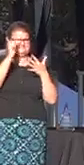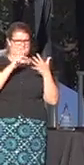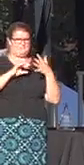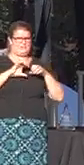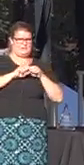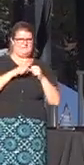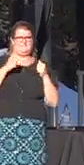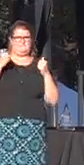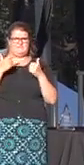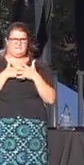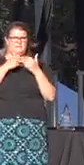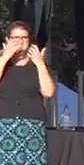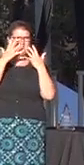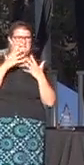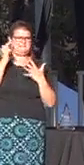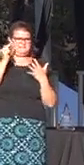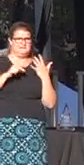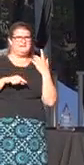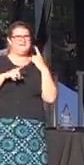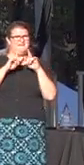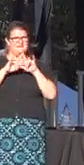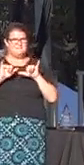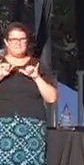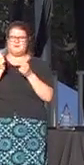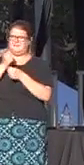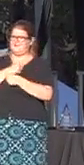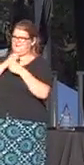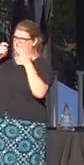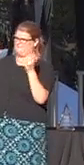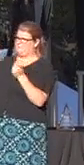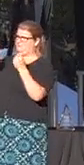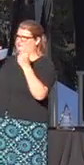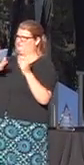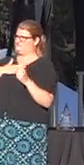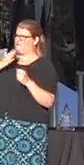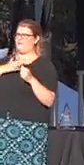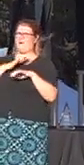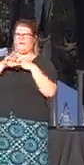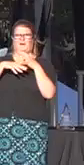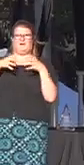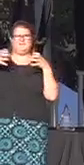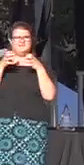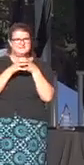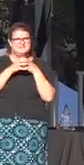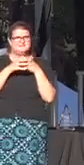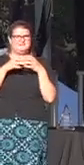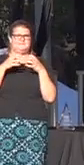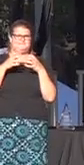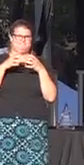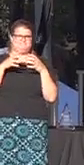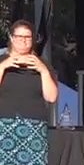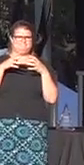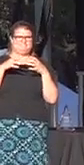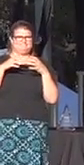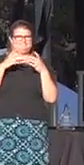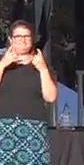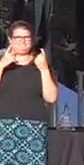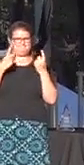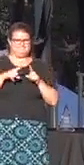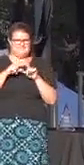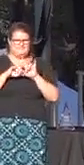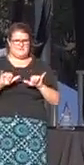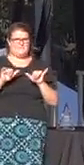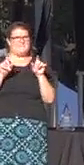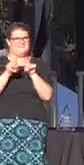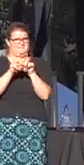and fear and sadness, along with our love and celebration and joy, all at the same time, all in the same place. And so